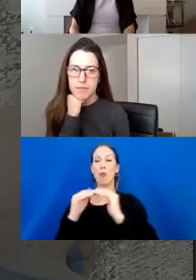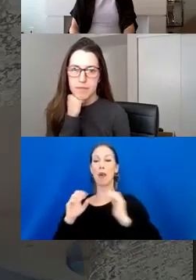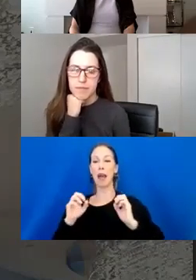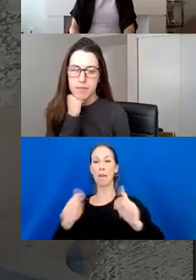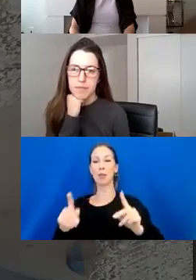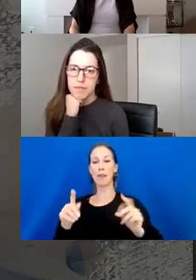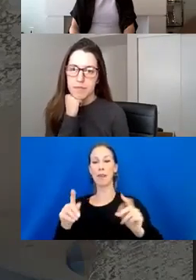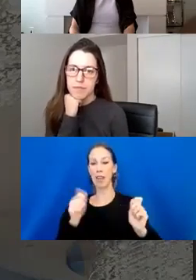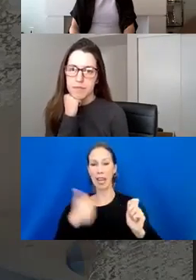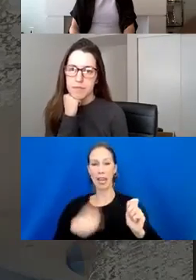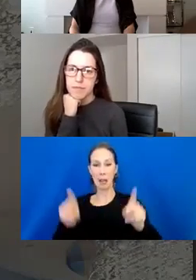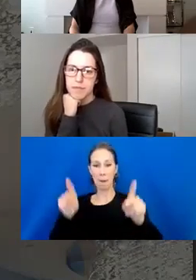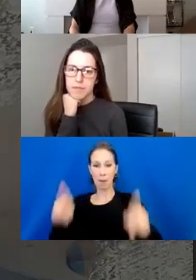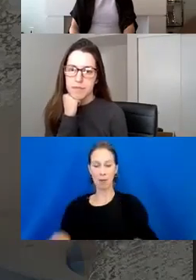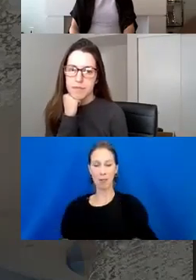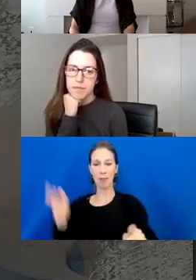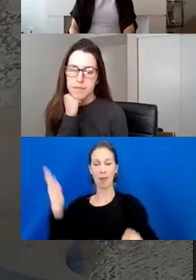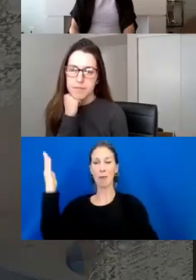presenting